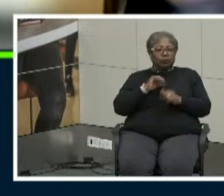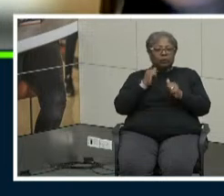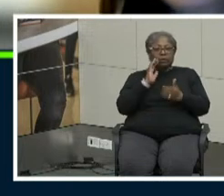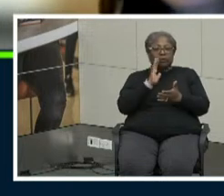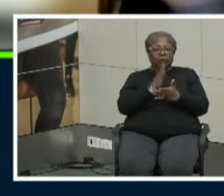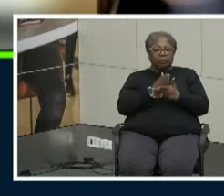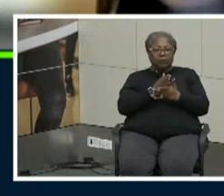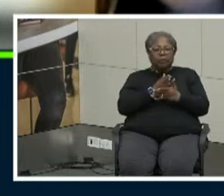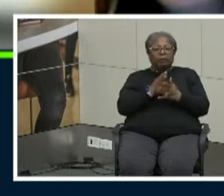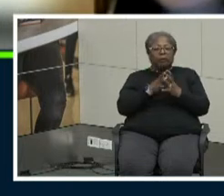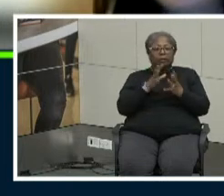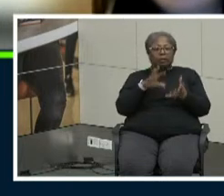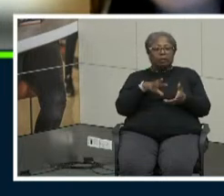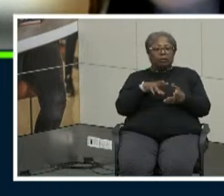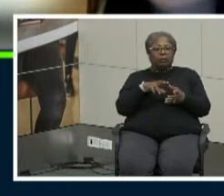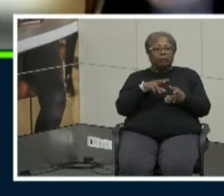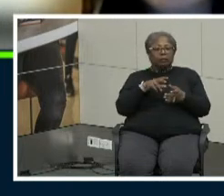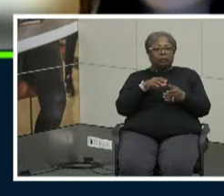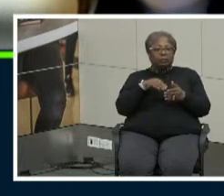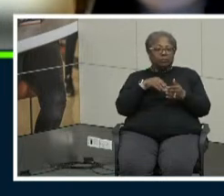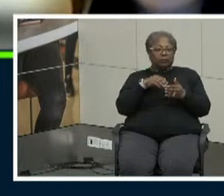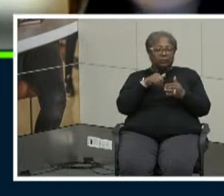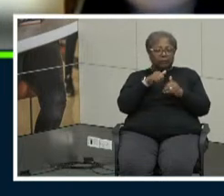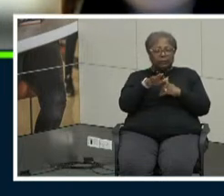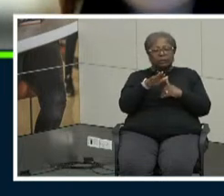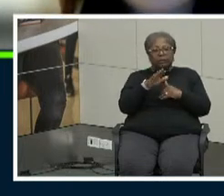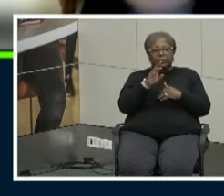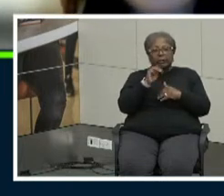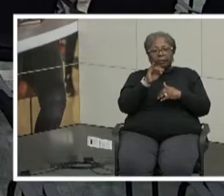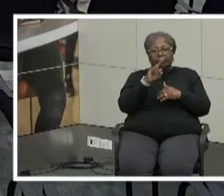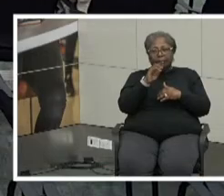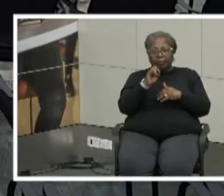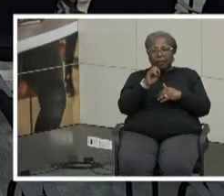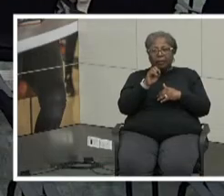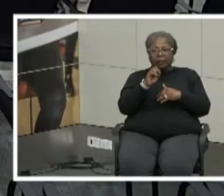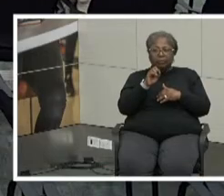the mass resignations and S m files packing thank